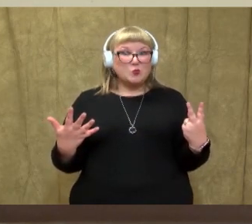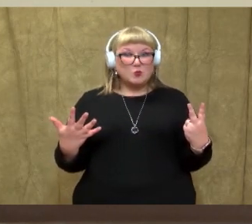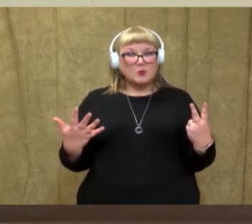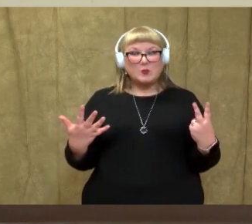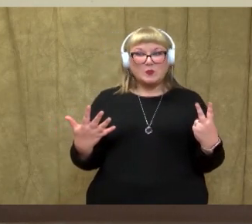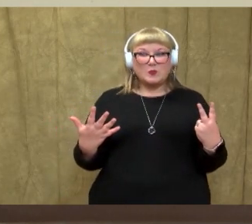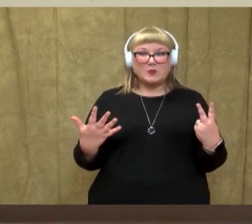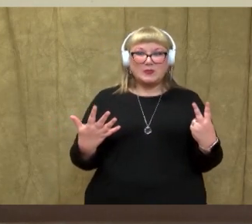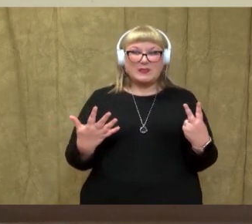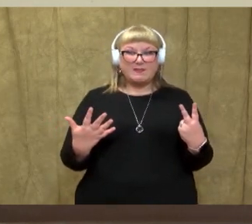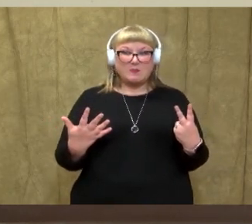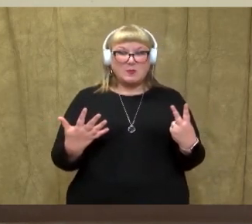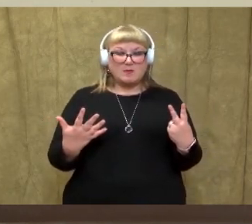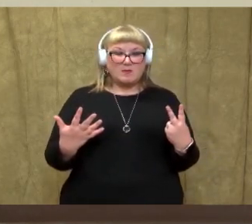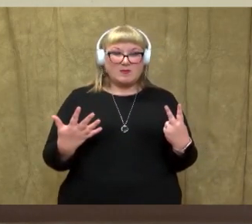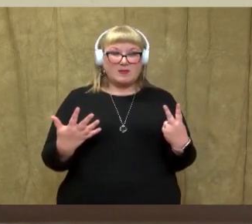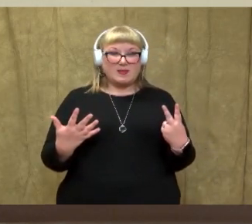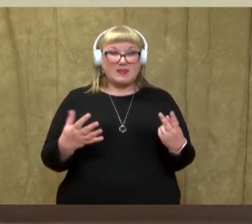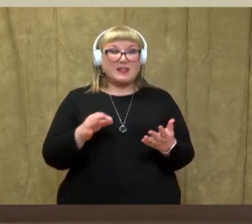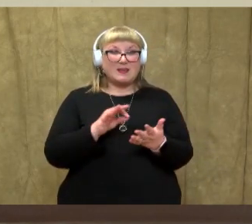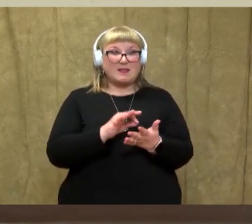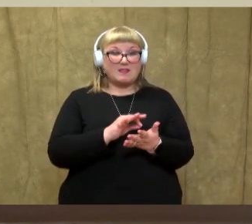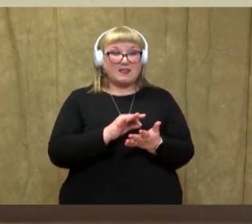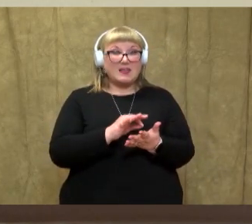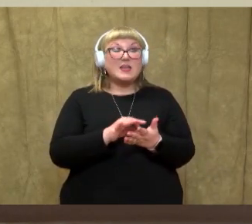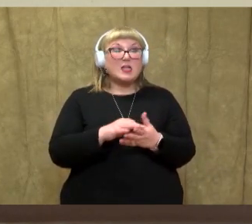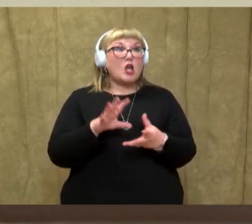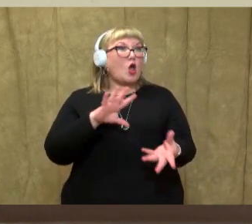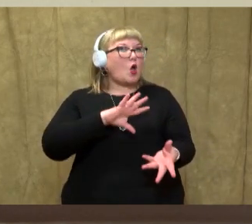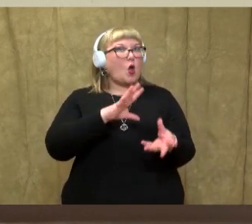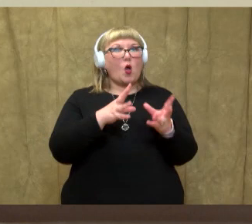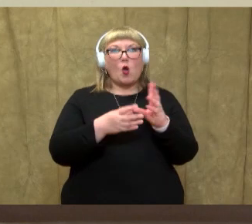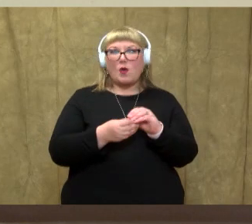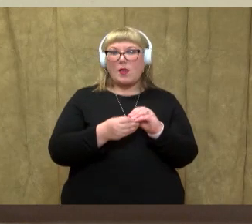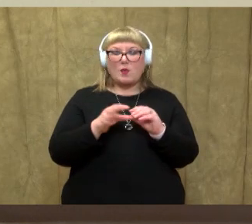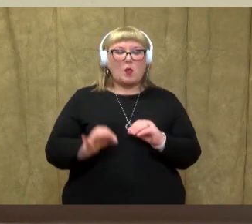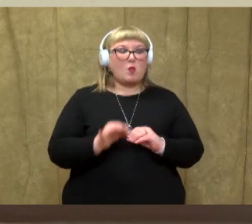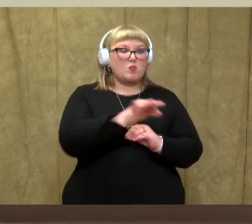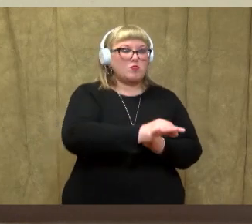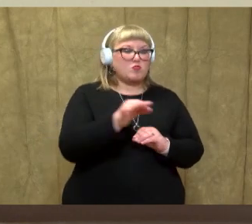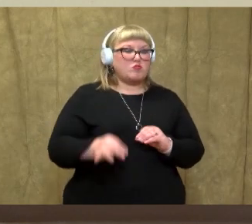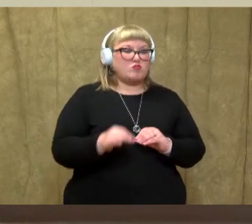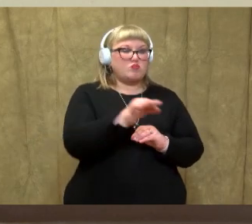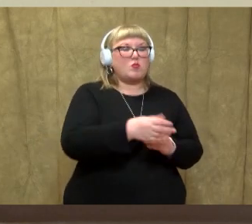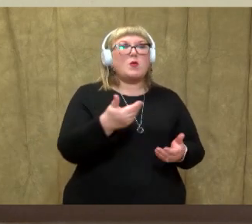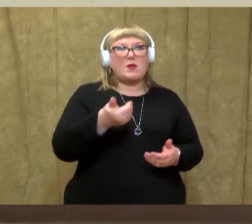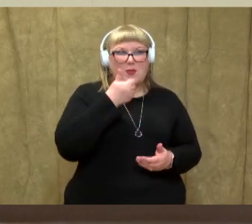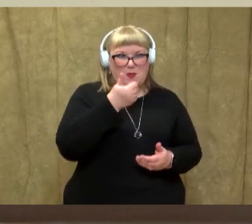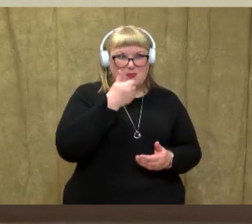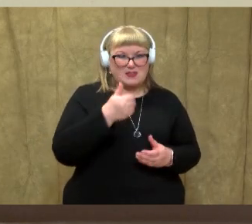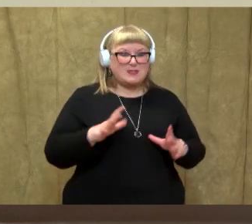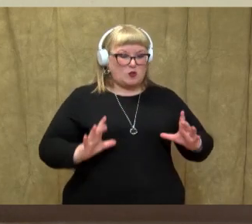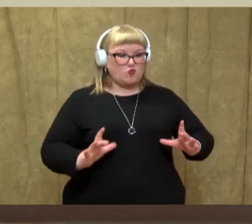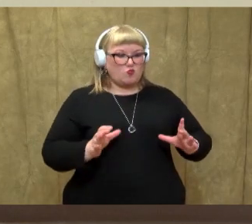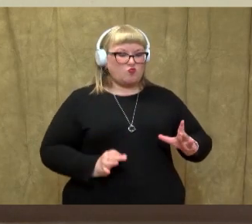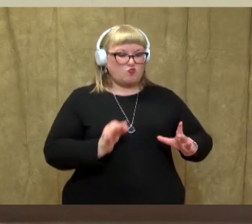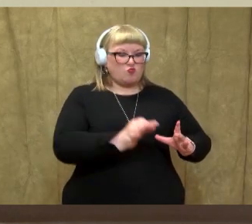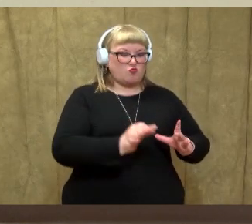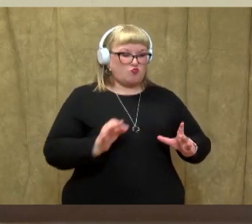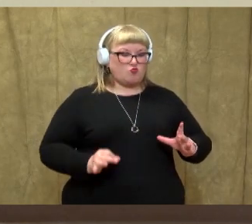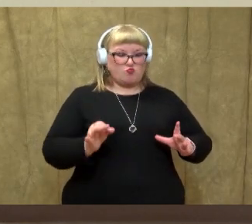2. So let's count these all together by placing them on our pizza. Can you help me